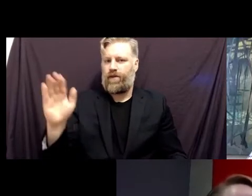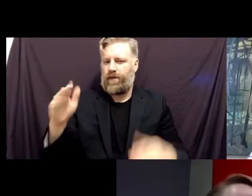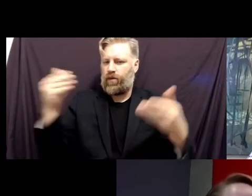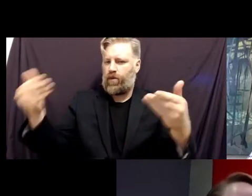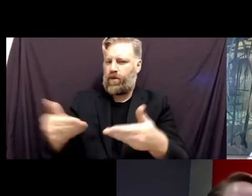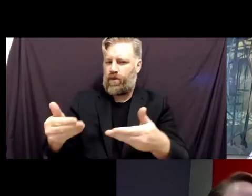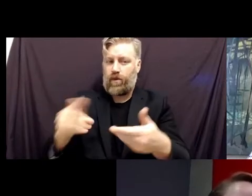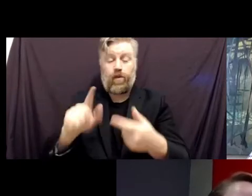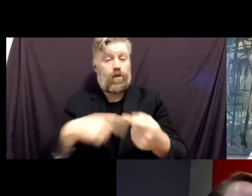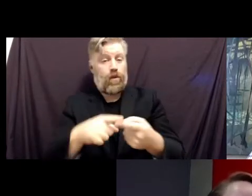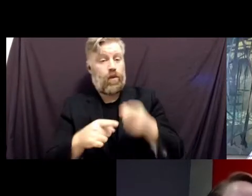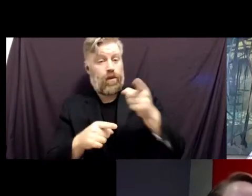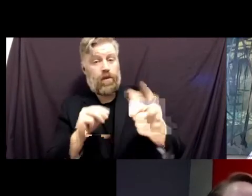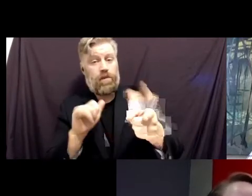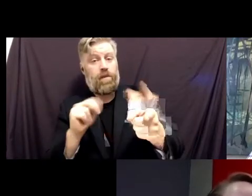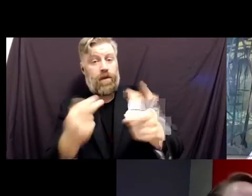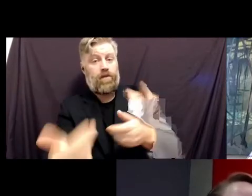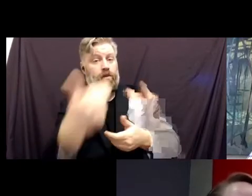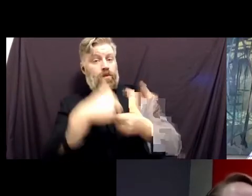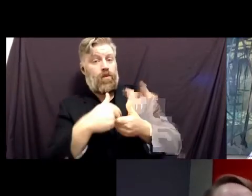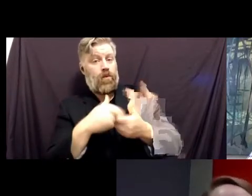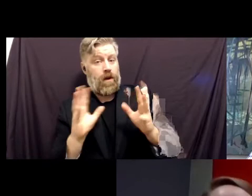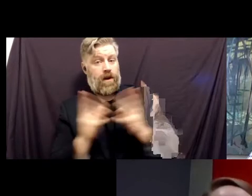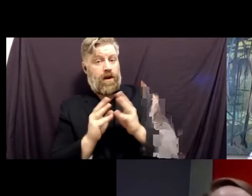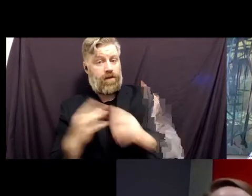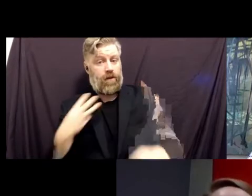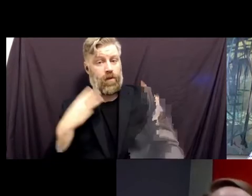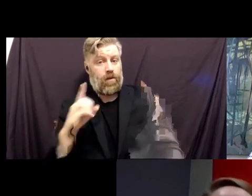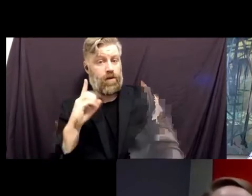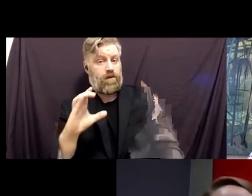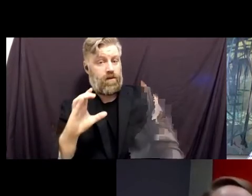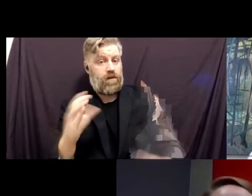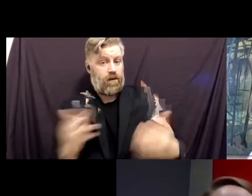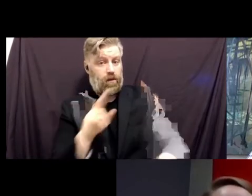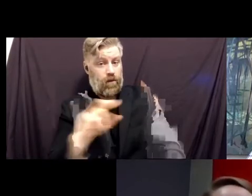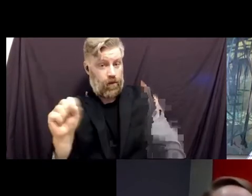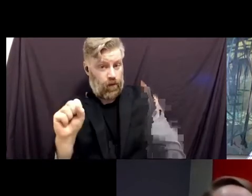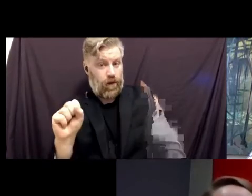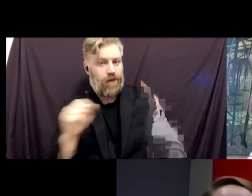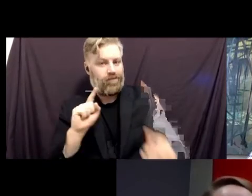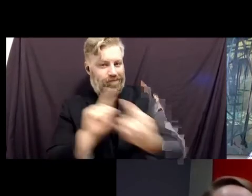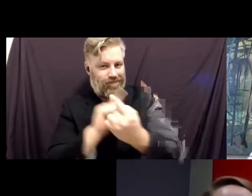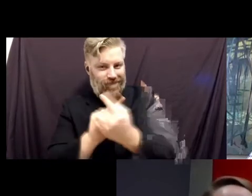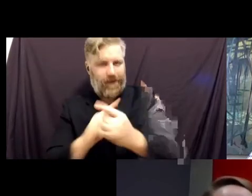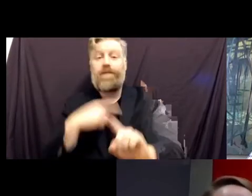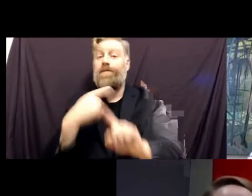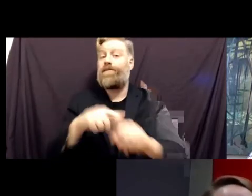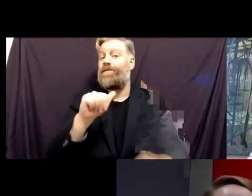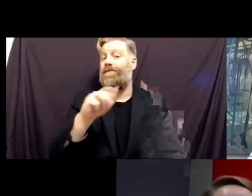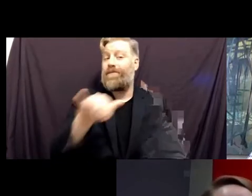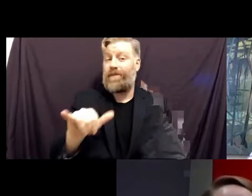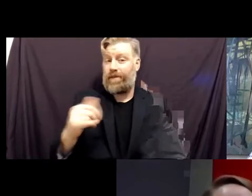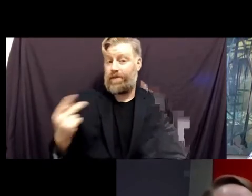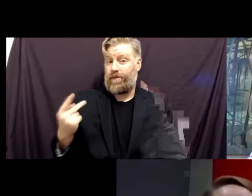States for some of those conferences in Washington, D.C. And then Amy and I had the opportunity to come to